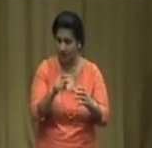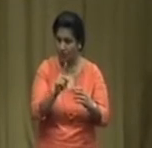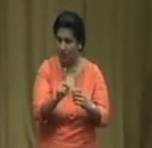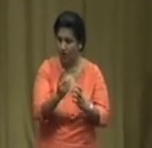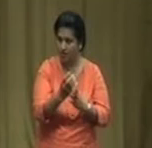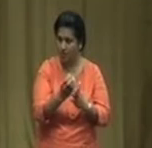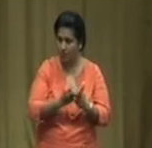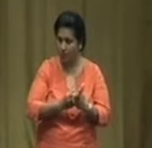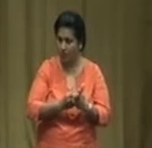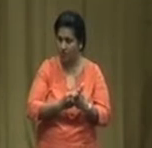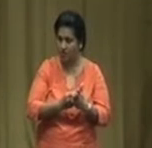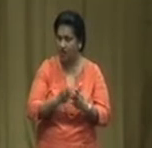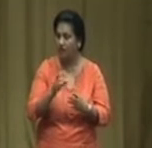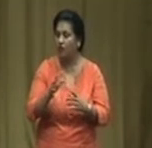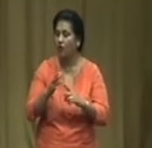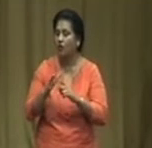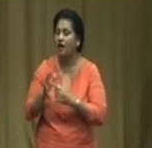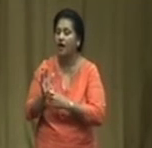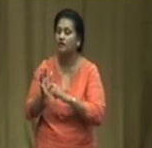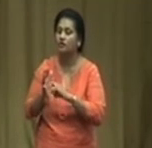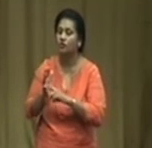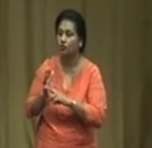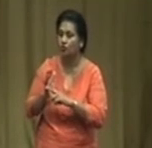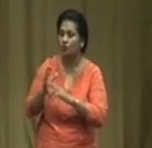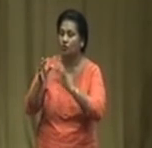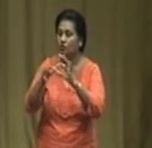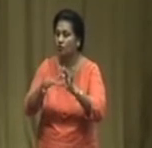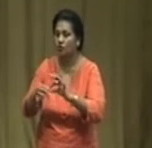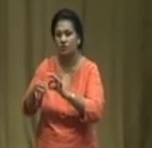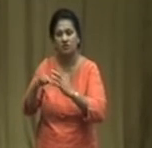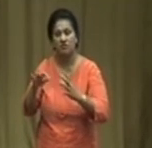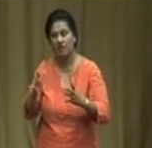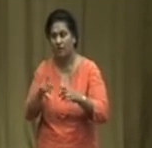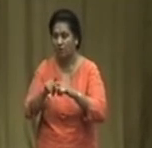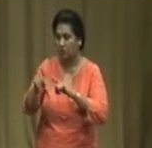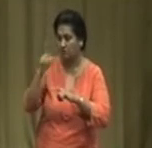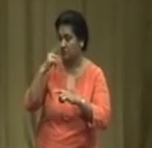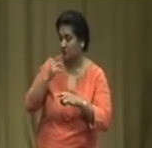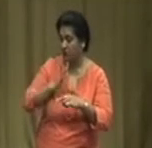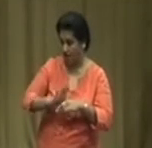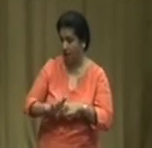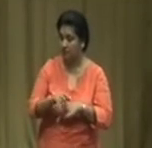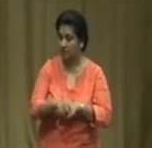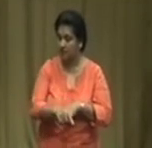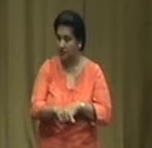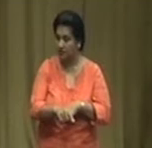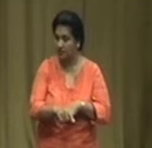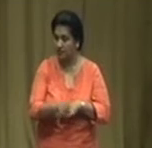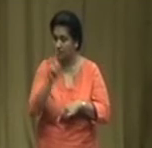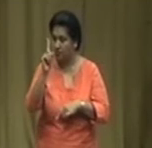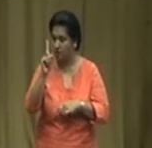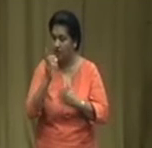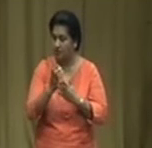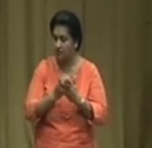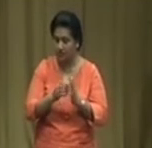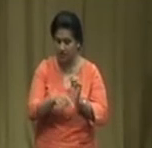for the OerU network? Something that is likely to be high demand, an area of competitive advantage that you